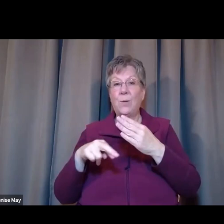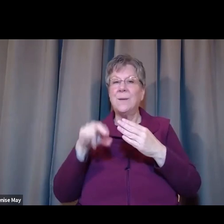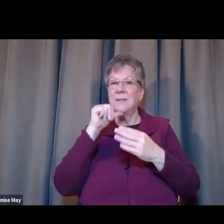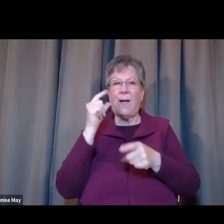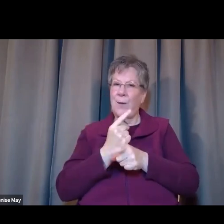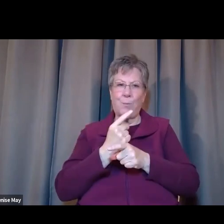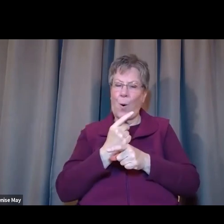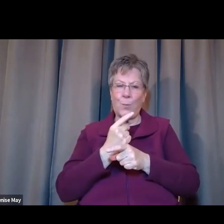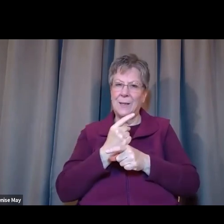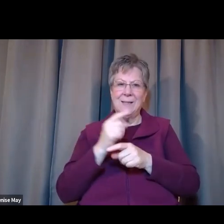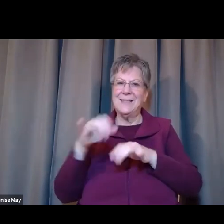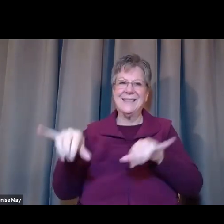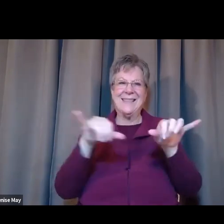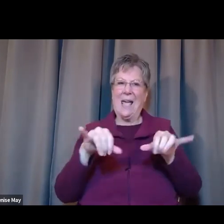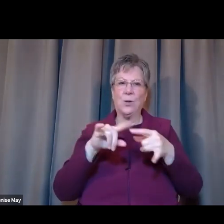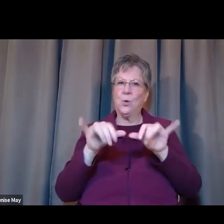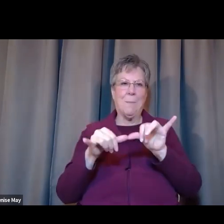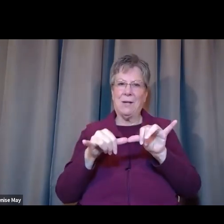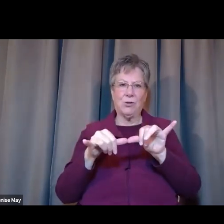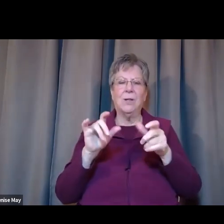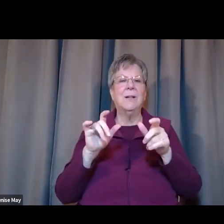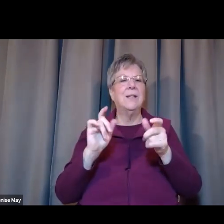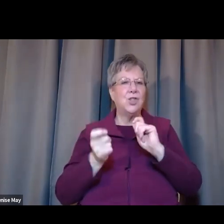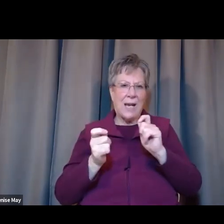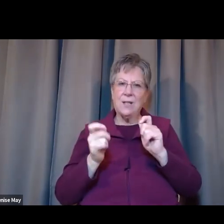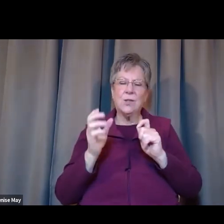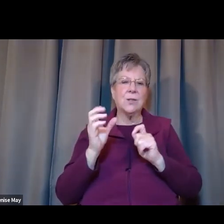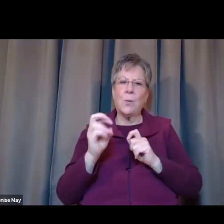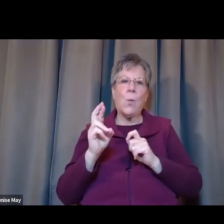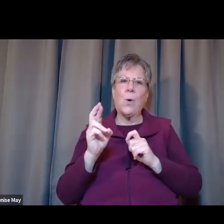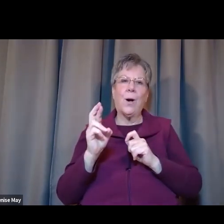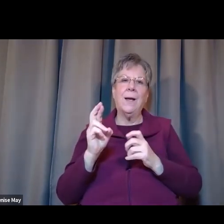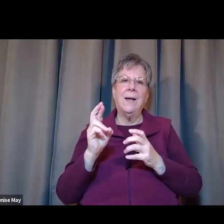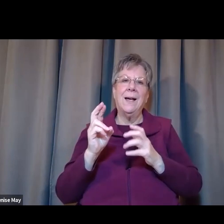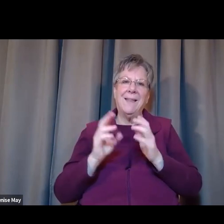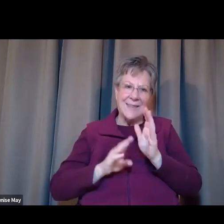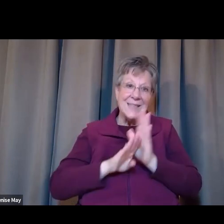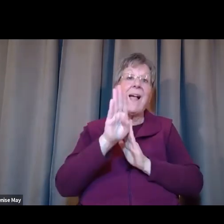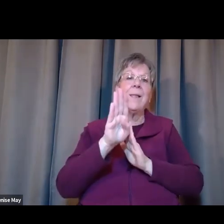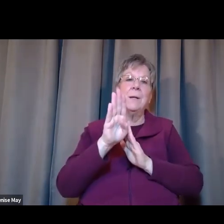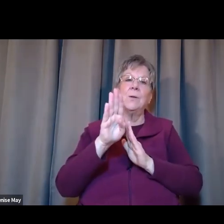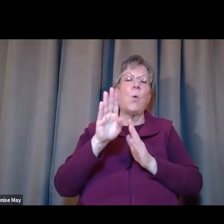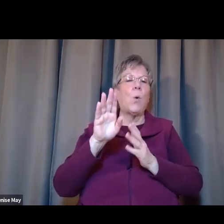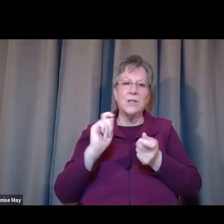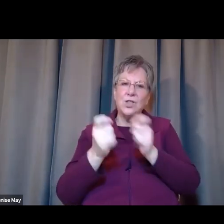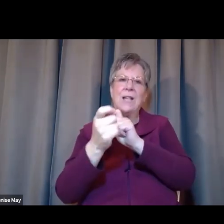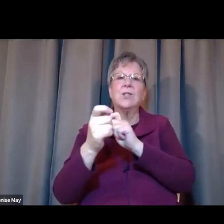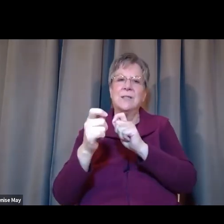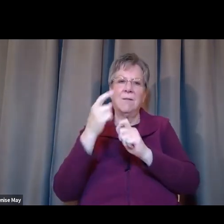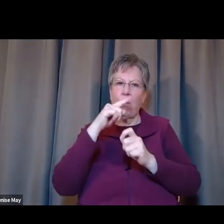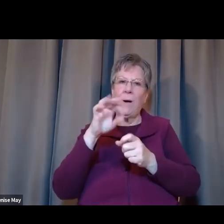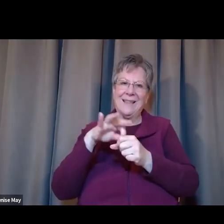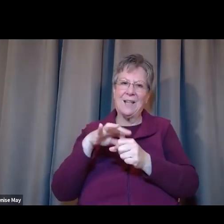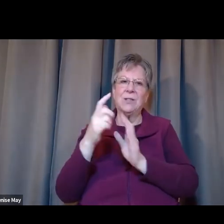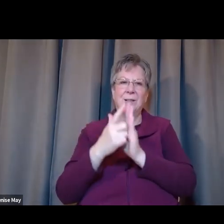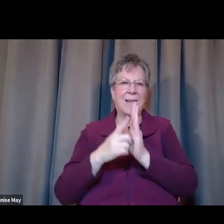appropriate standard by which to view changes or the development or evolution of election laws. Okay, so, and